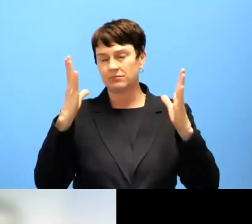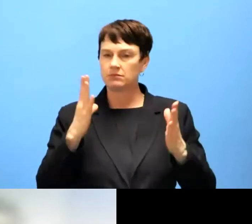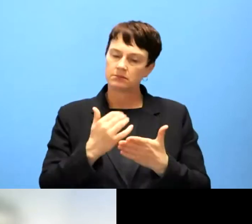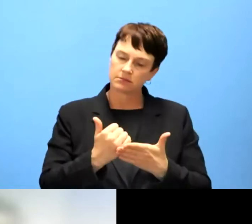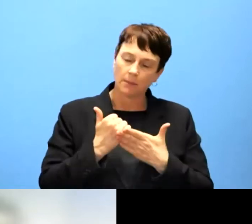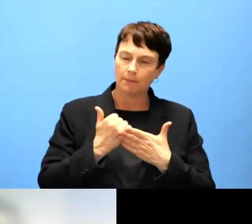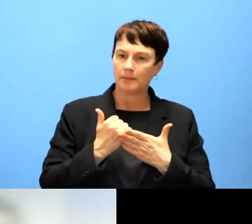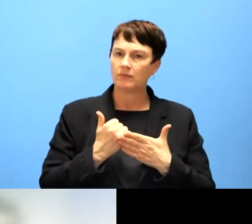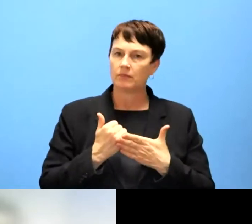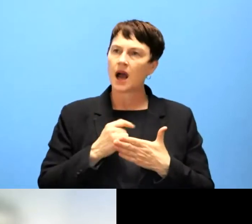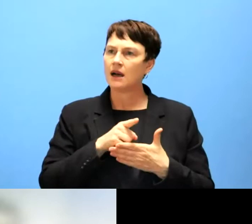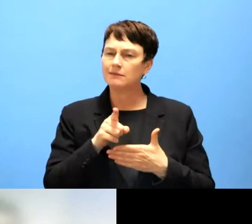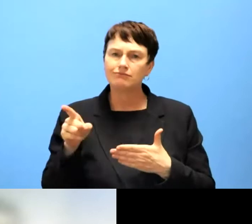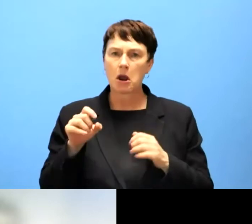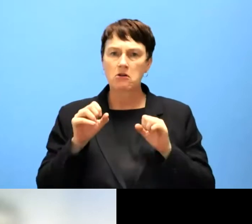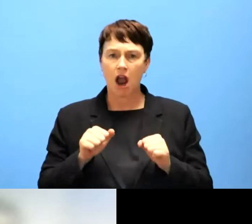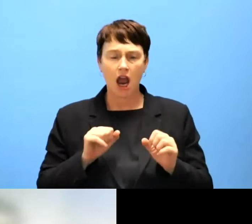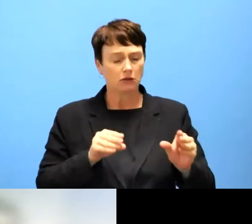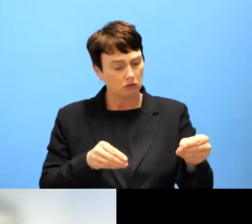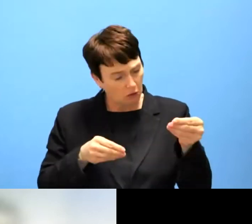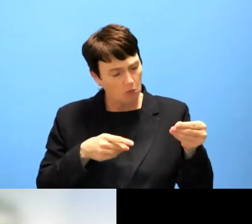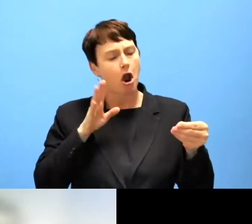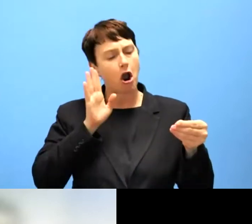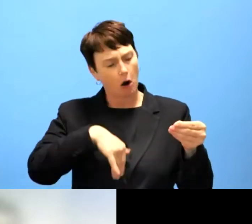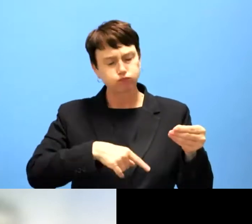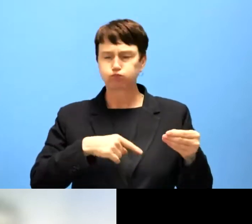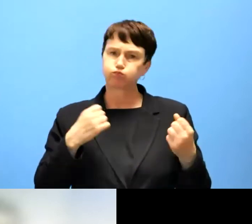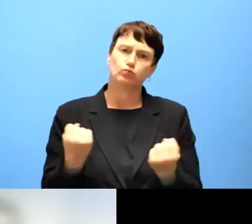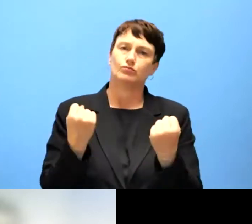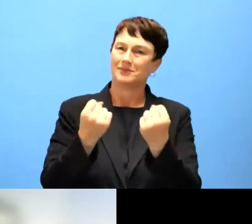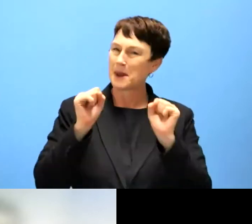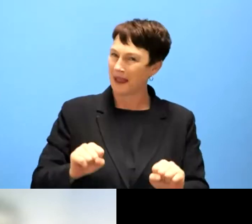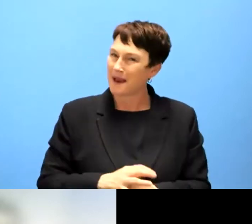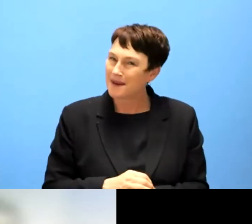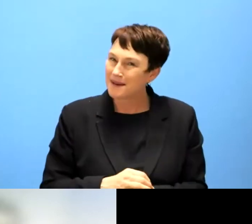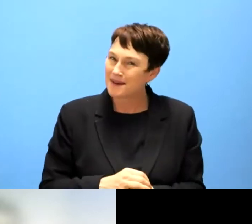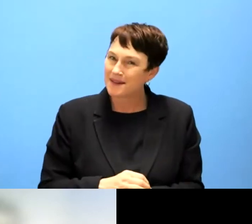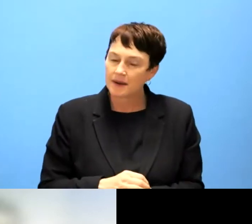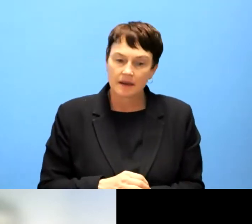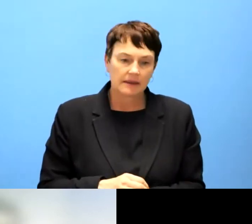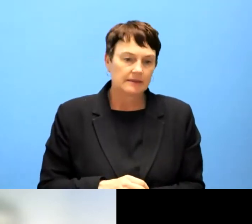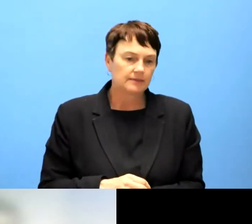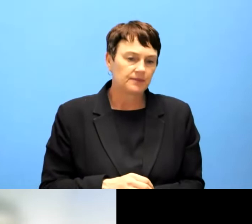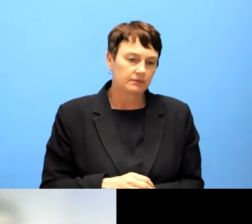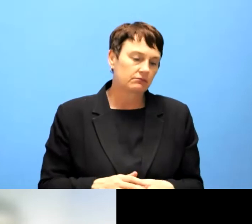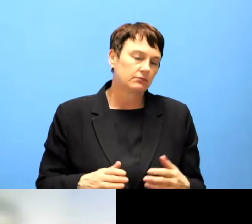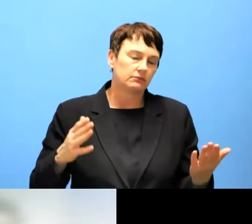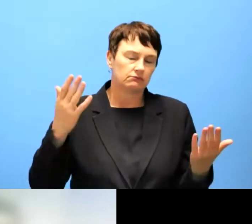to use, even if we run into the danger that simplification